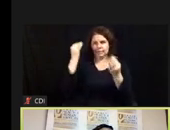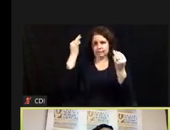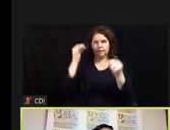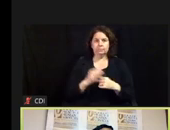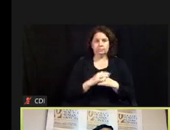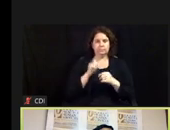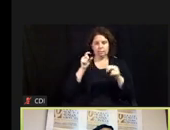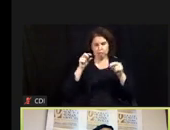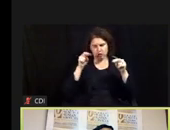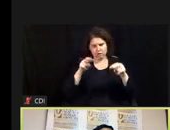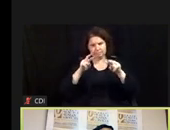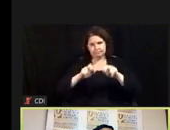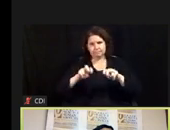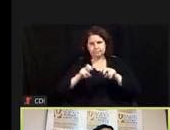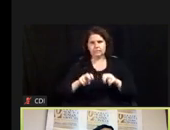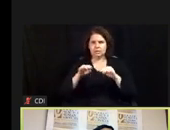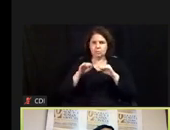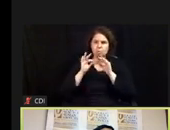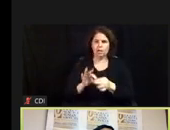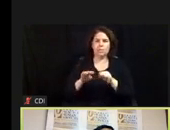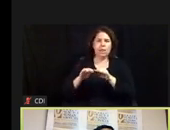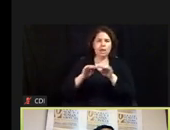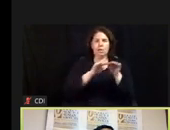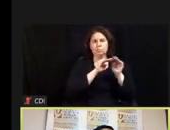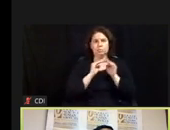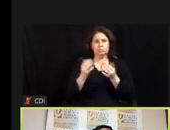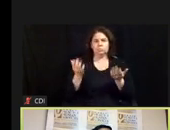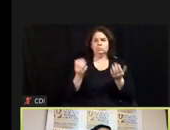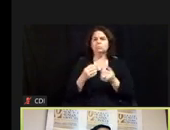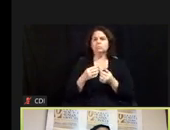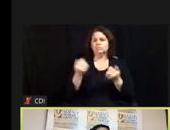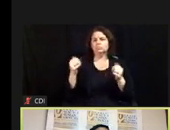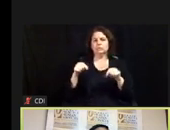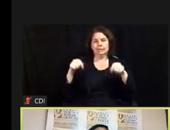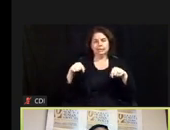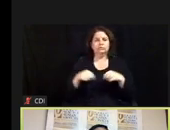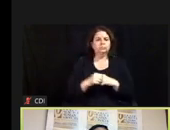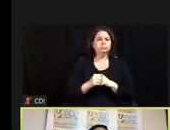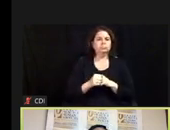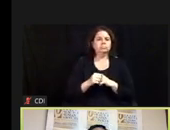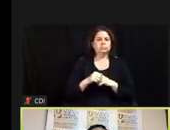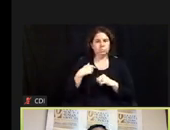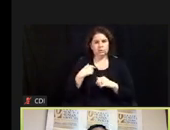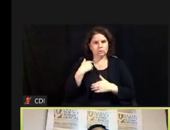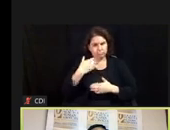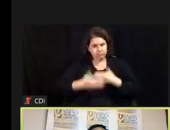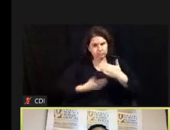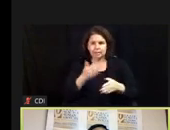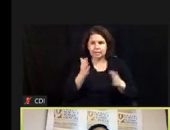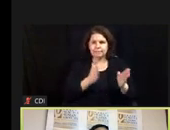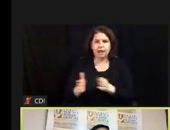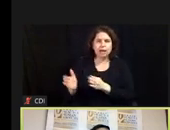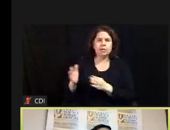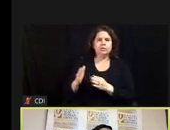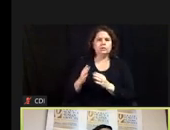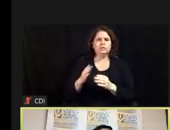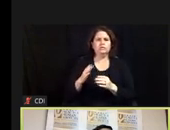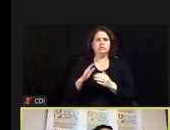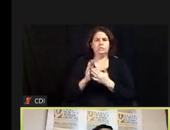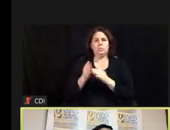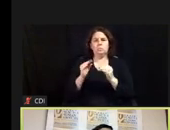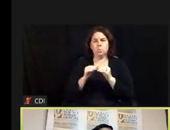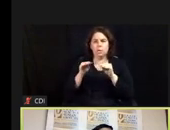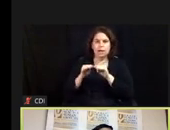here in Marin, and that we move forward with our plans to build a more equitable community. Next